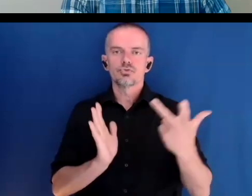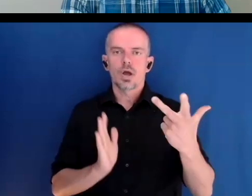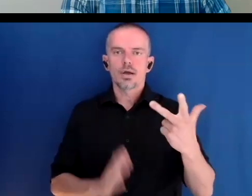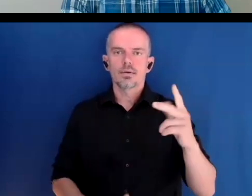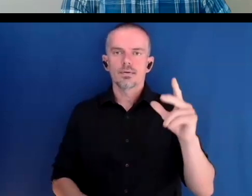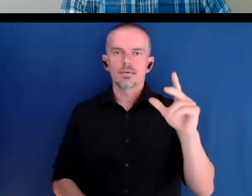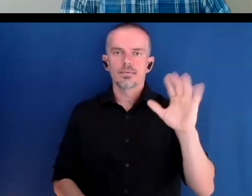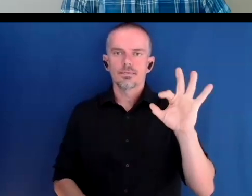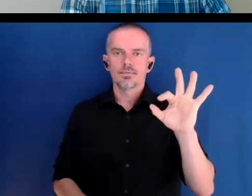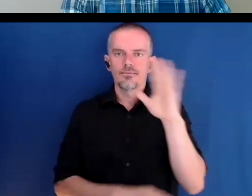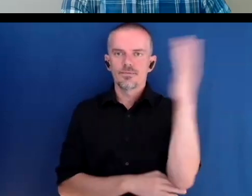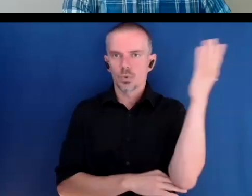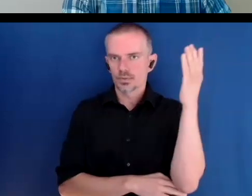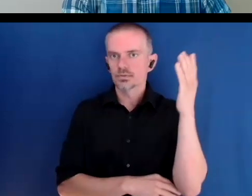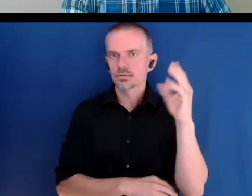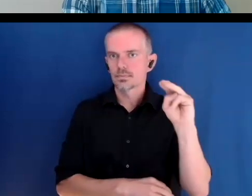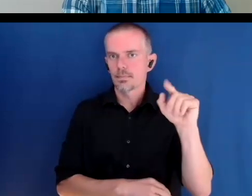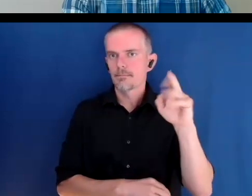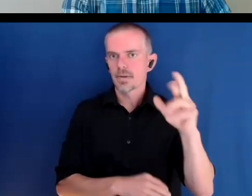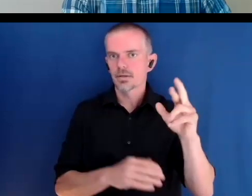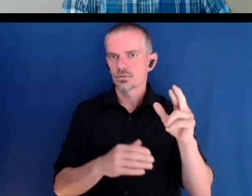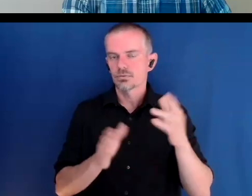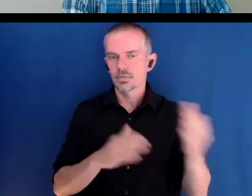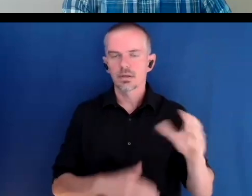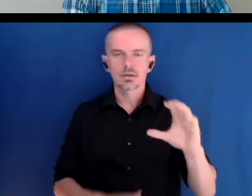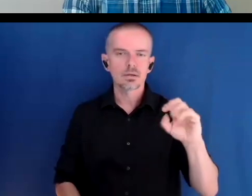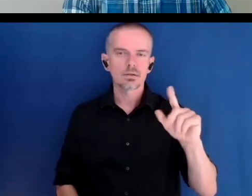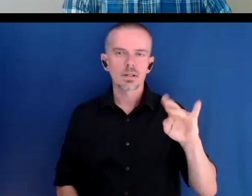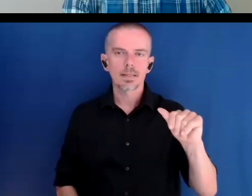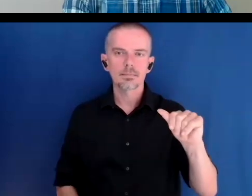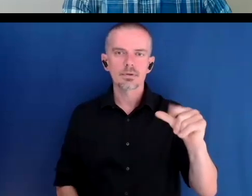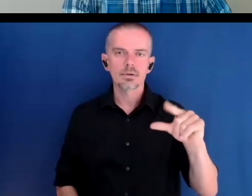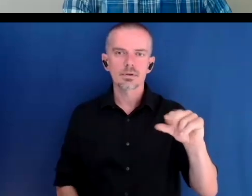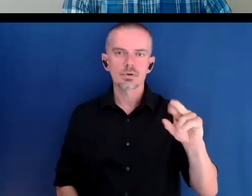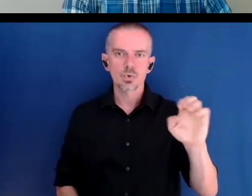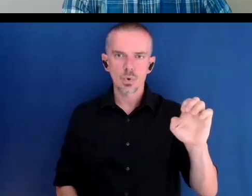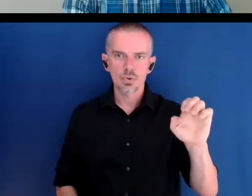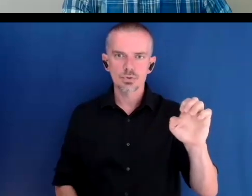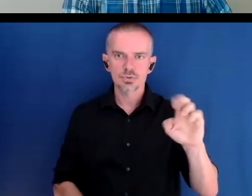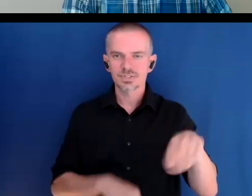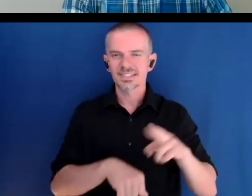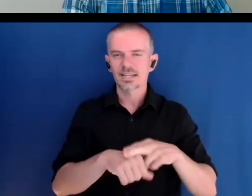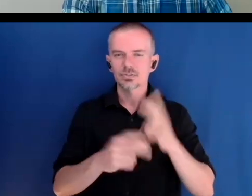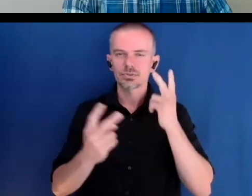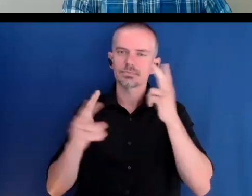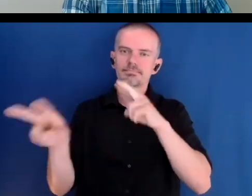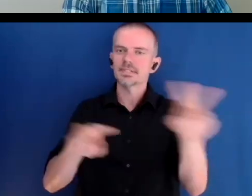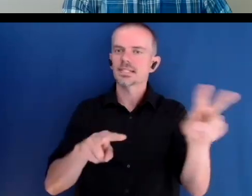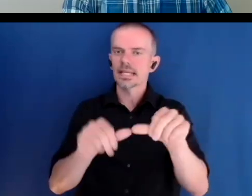the Gifford Pinchot National Forest, the Columbia Gorge National Scenic Area, and the Mount Hood National Forest and our organization.